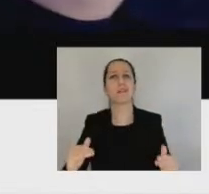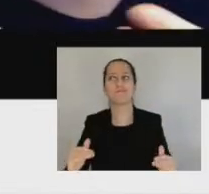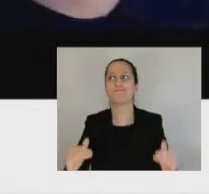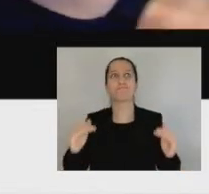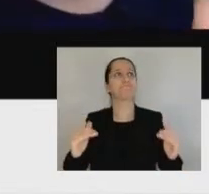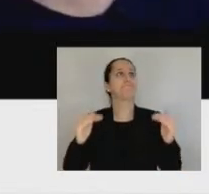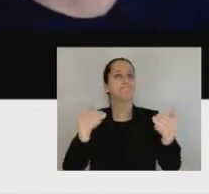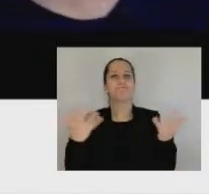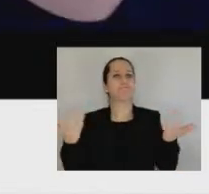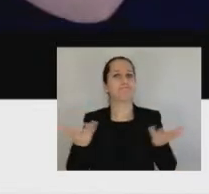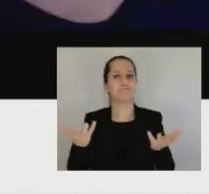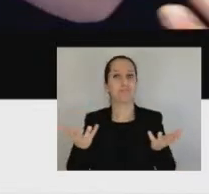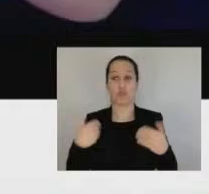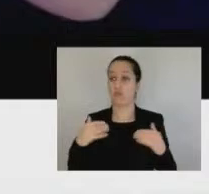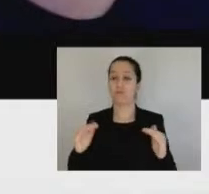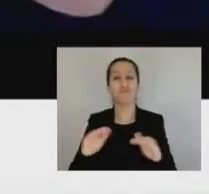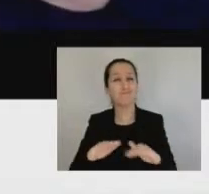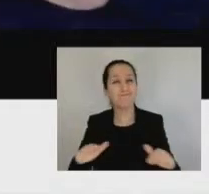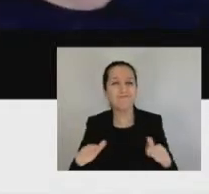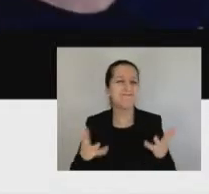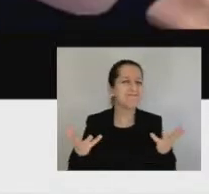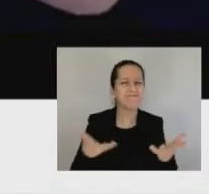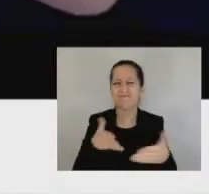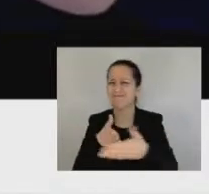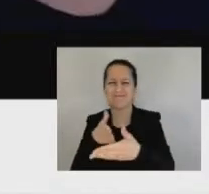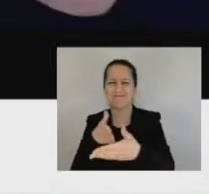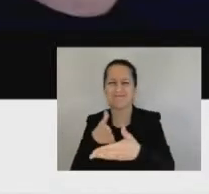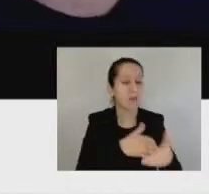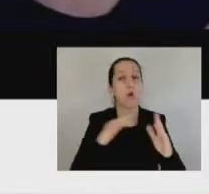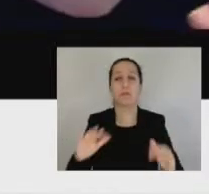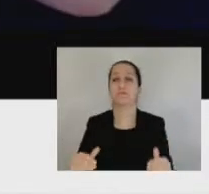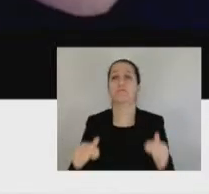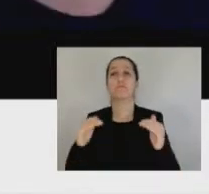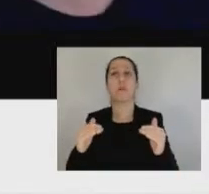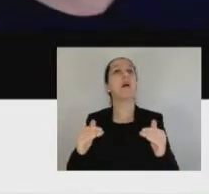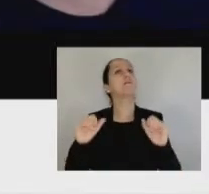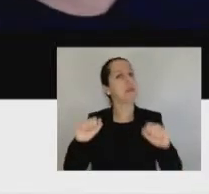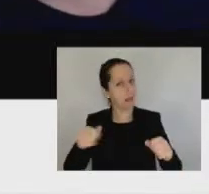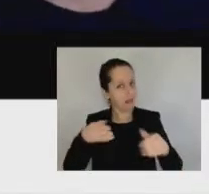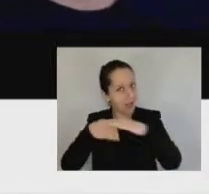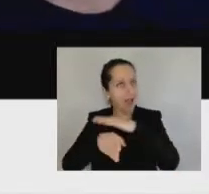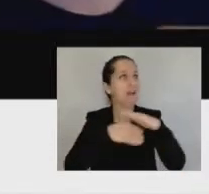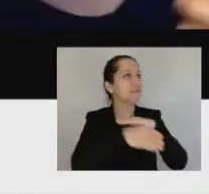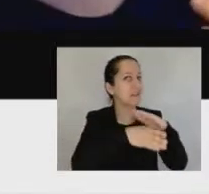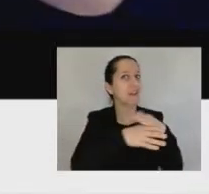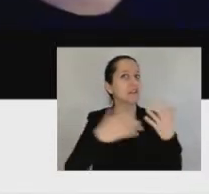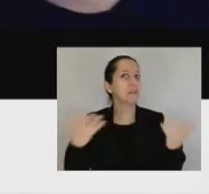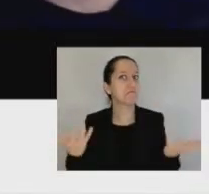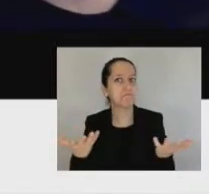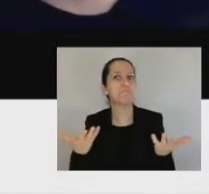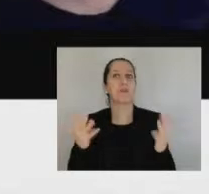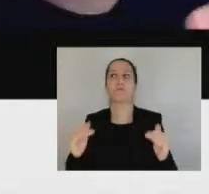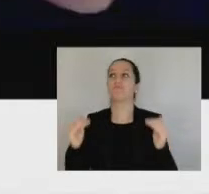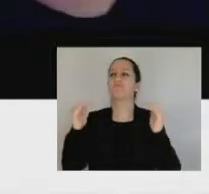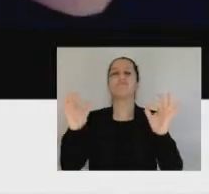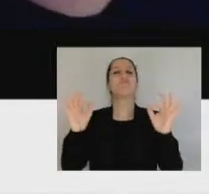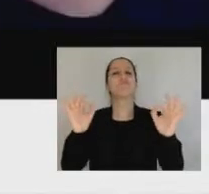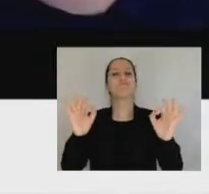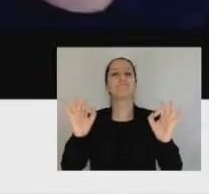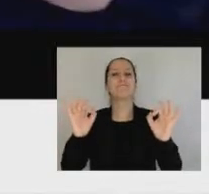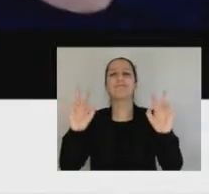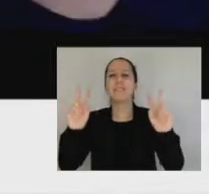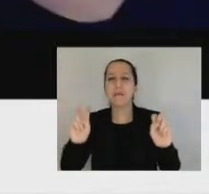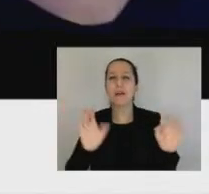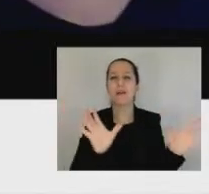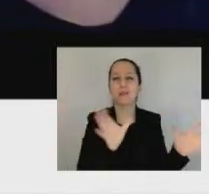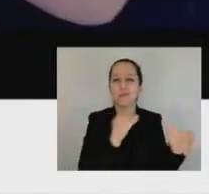that social position provides us with access to material resources, it provides us with status in terms of prestige, it provides us